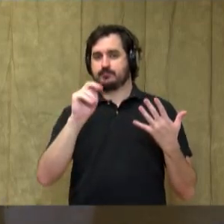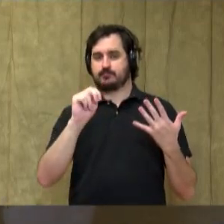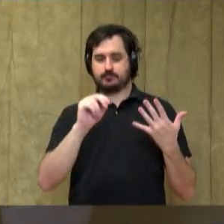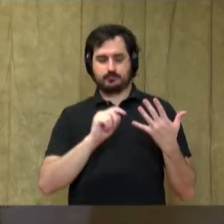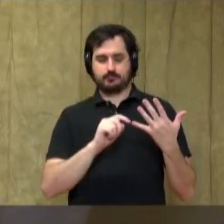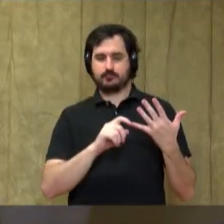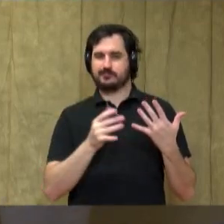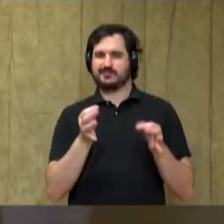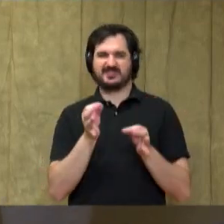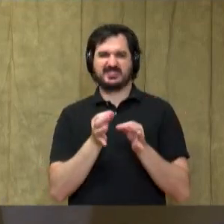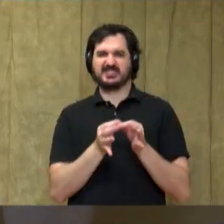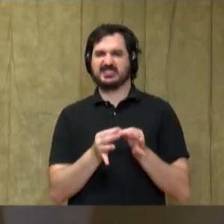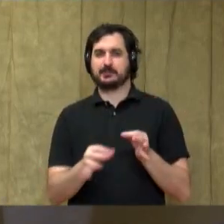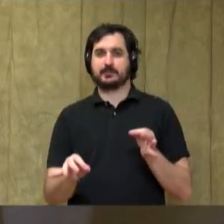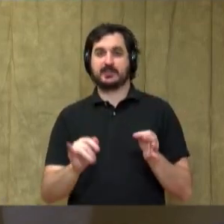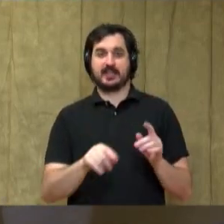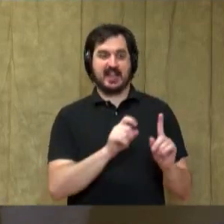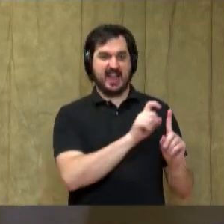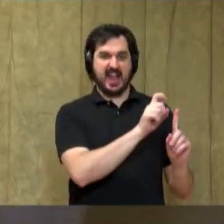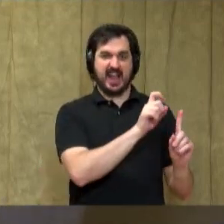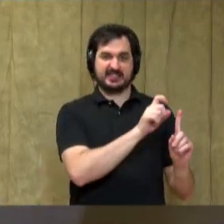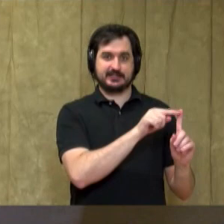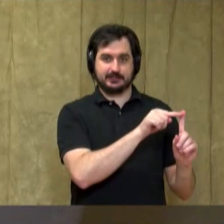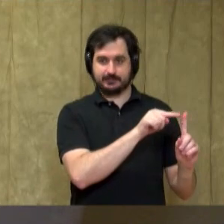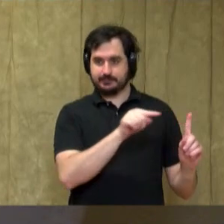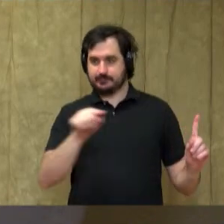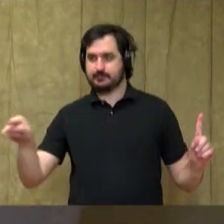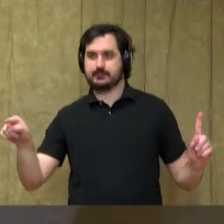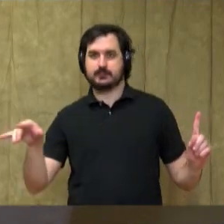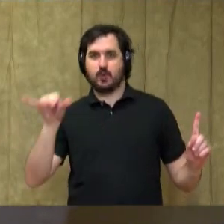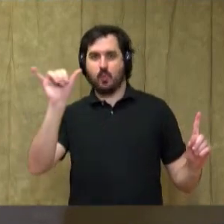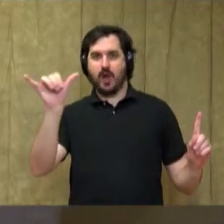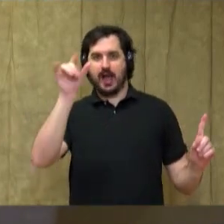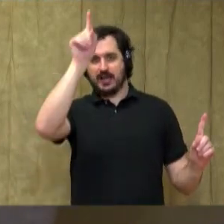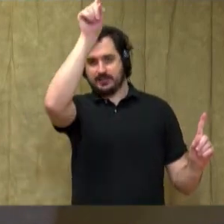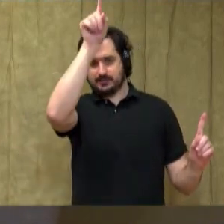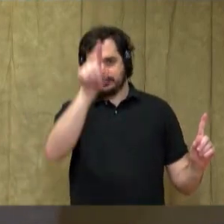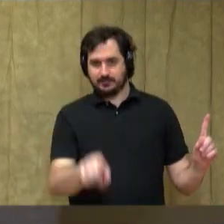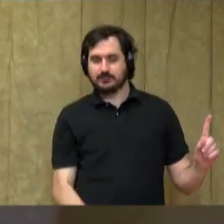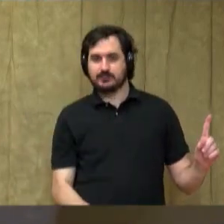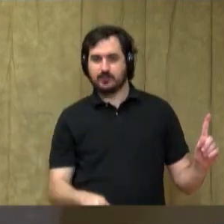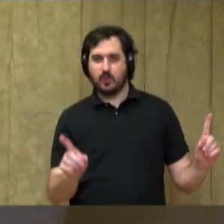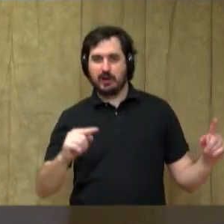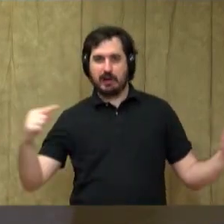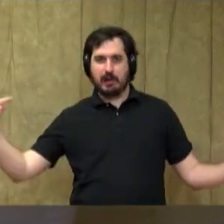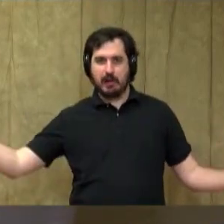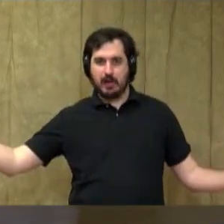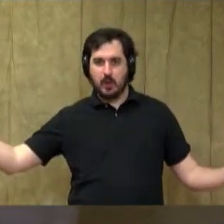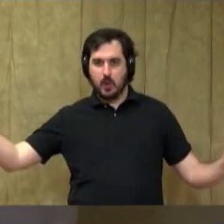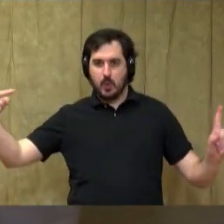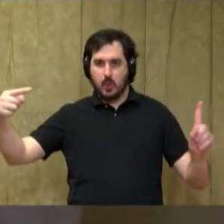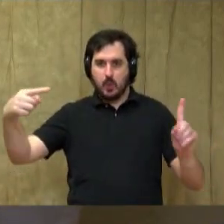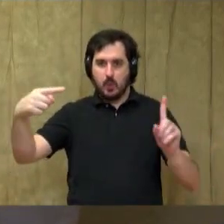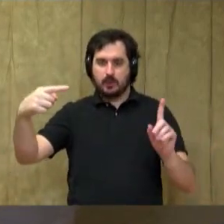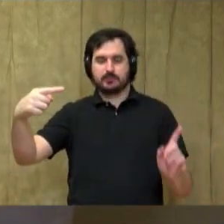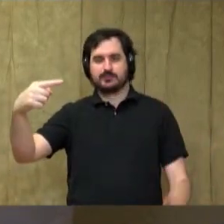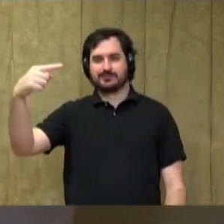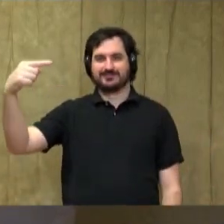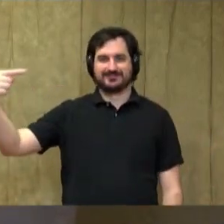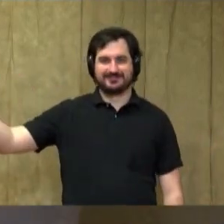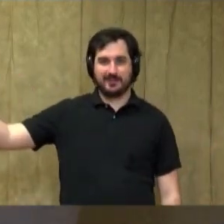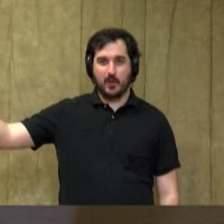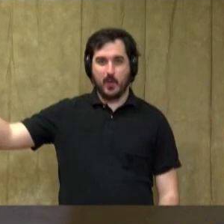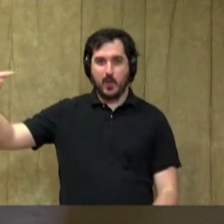the x which is the horizontal line, and the y-axis, the vertical line, intersect, where